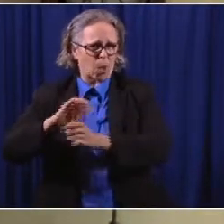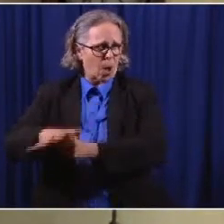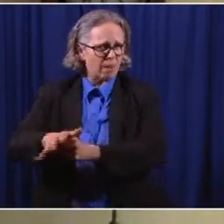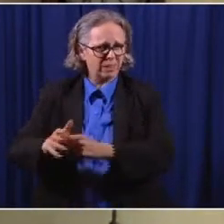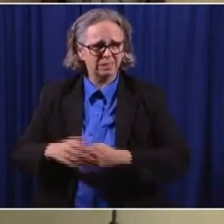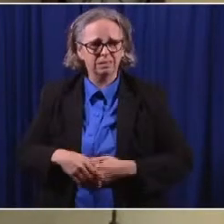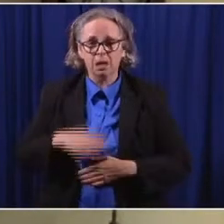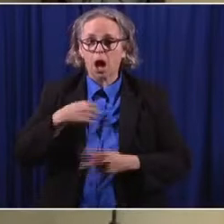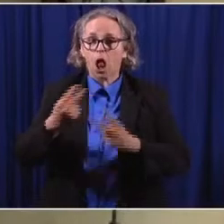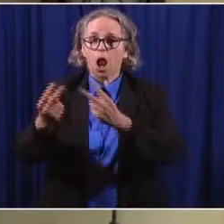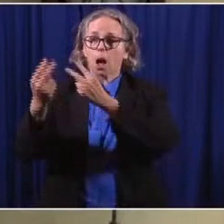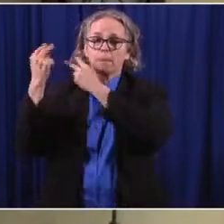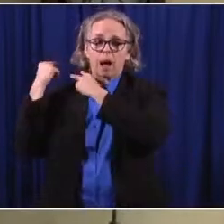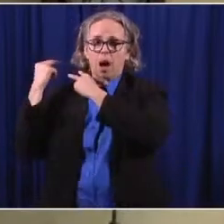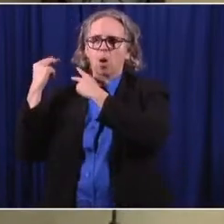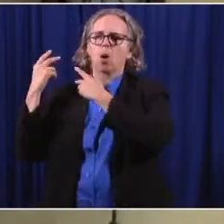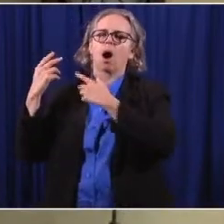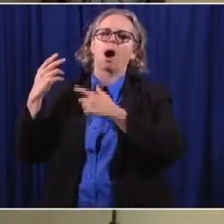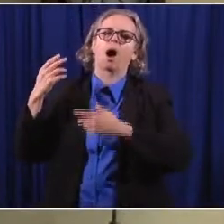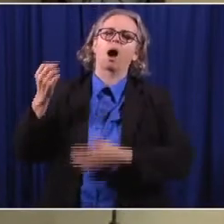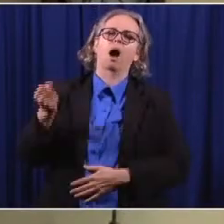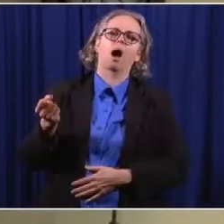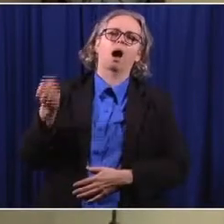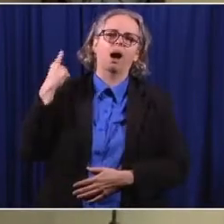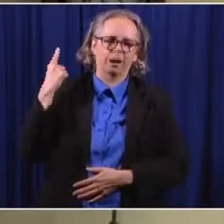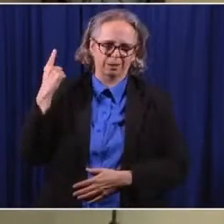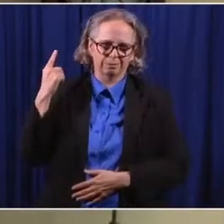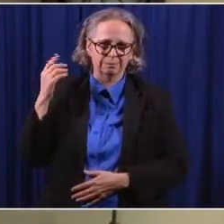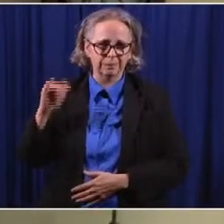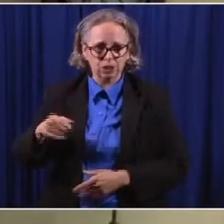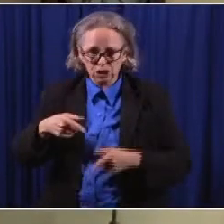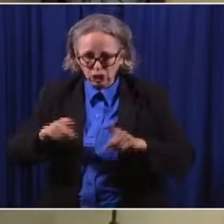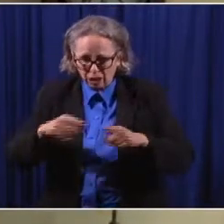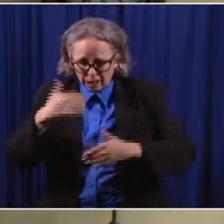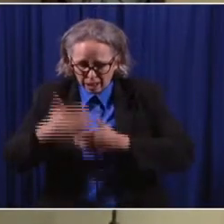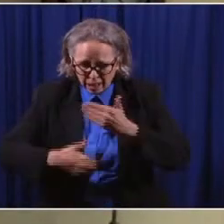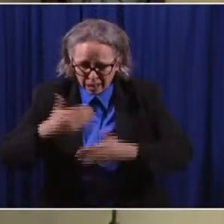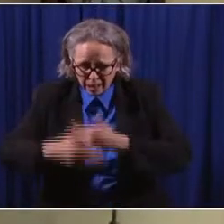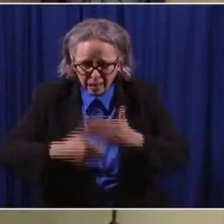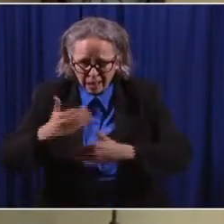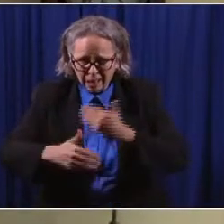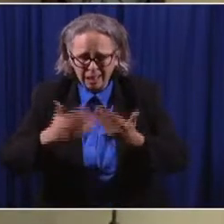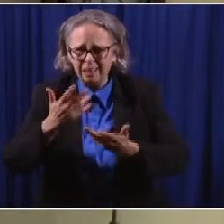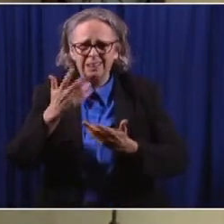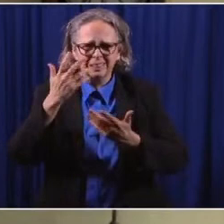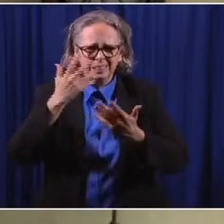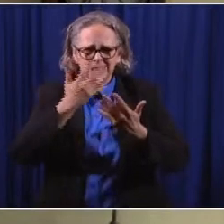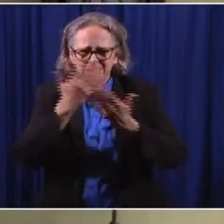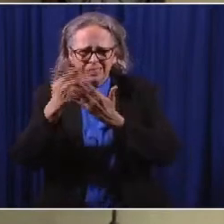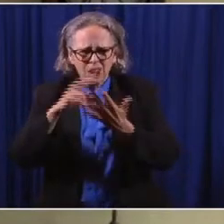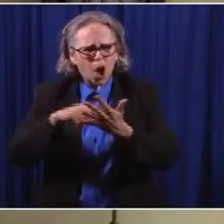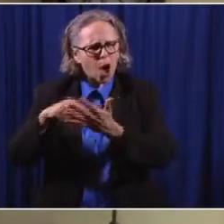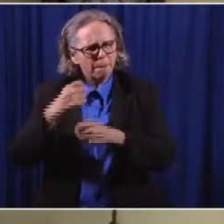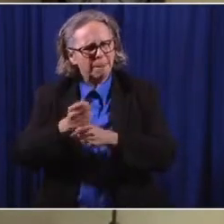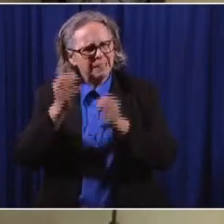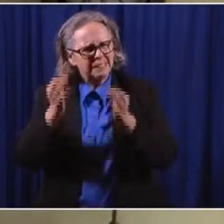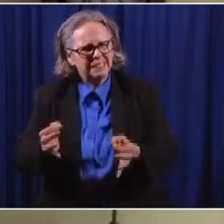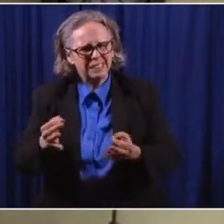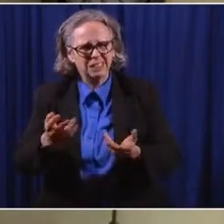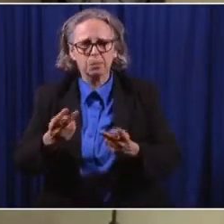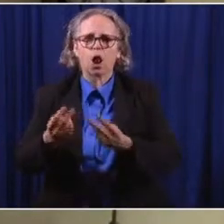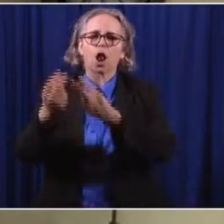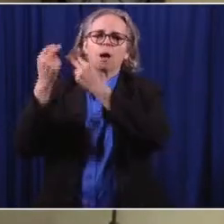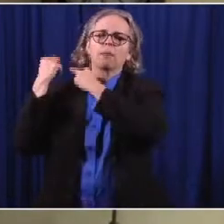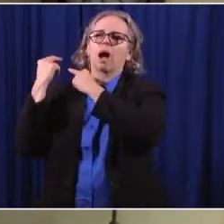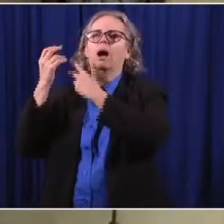great, whether whatever governor you're looking at or whatever president you're looking at. Hindsight's great,